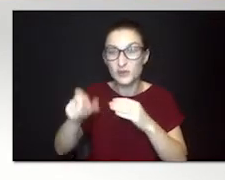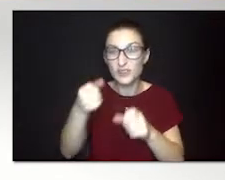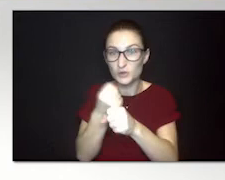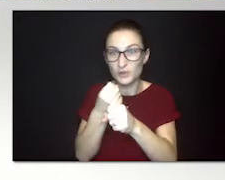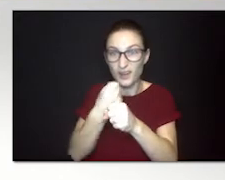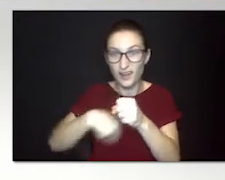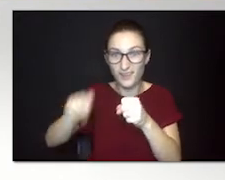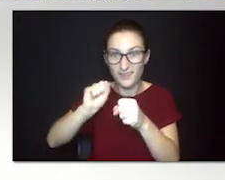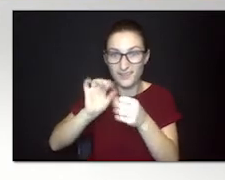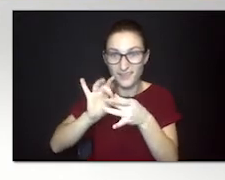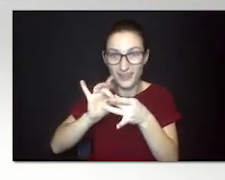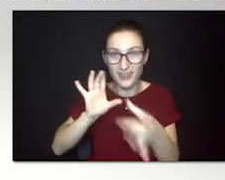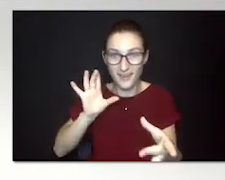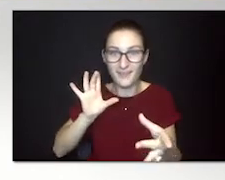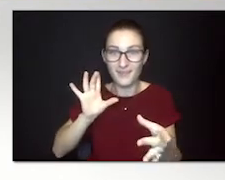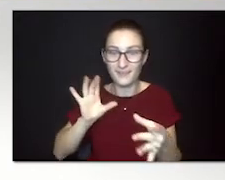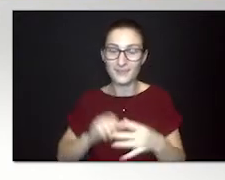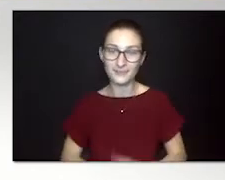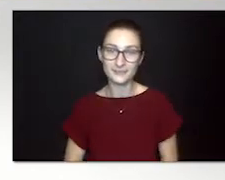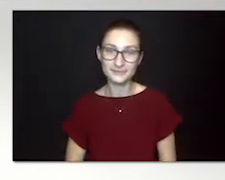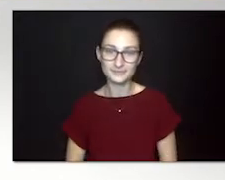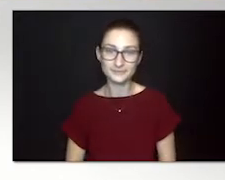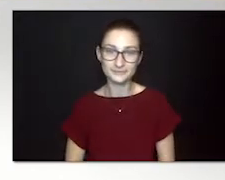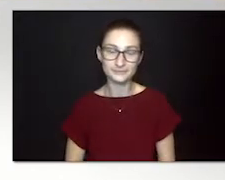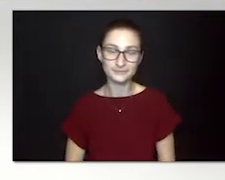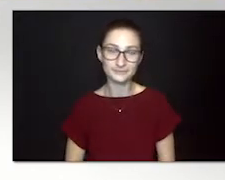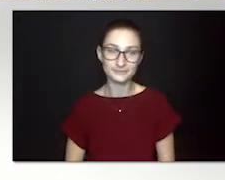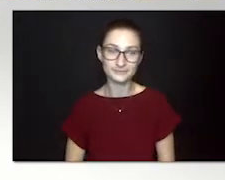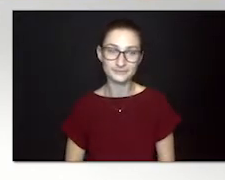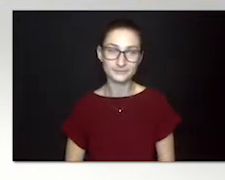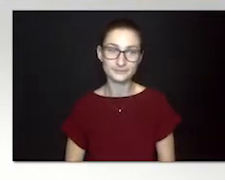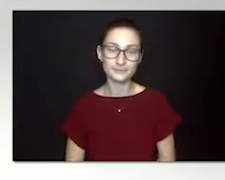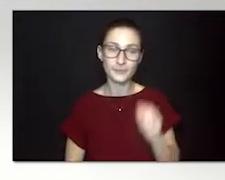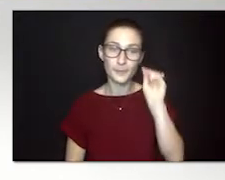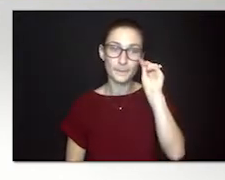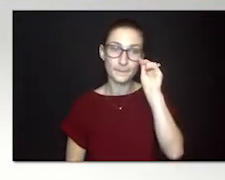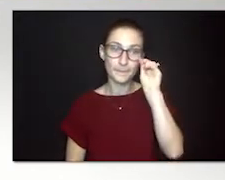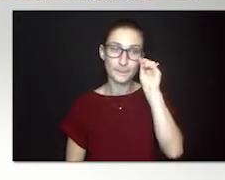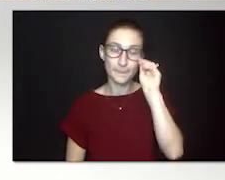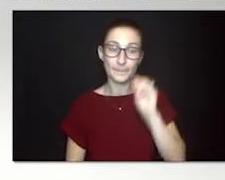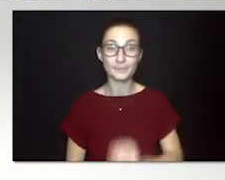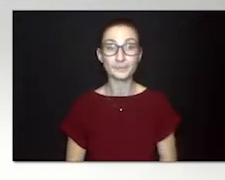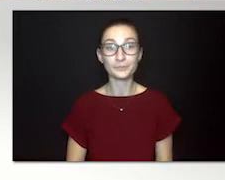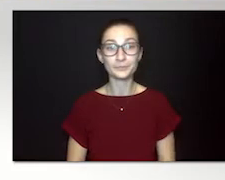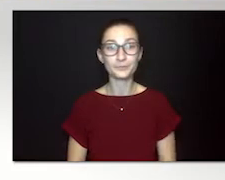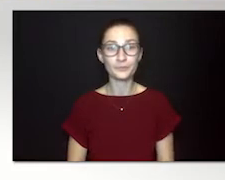locked any of the three, you're going to have to go ahead and unlock them just for the purpose of this.